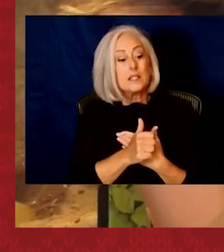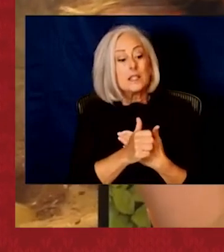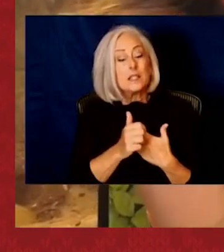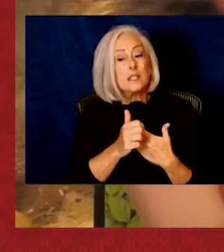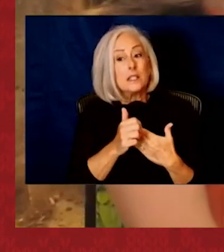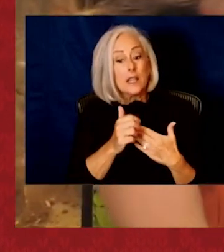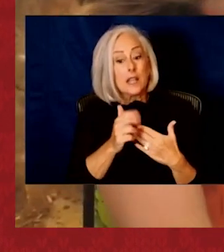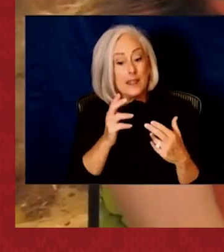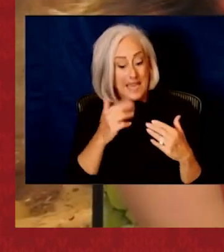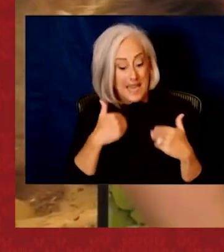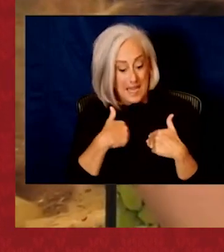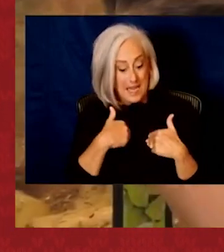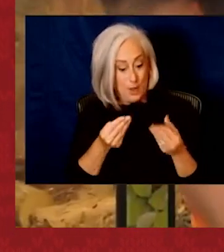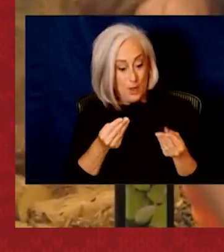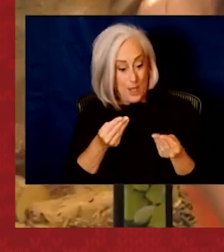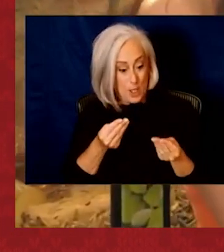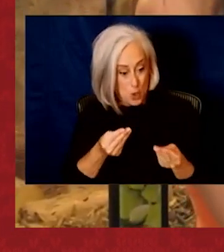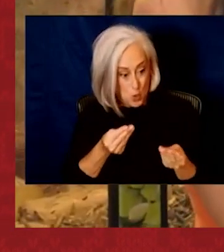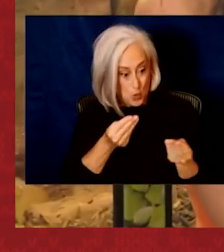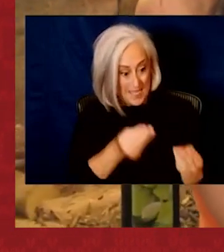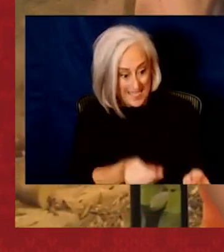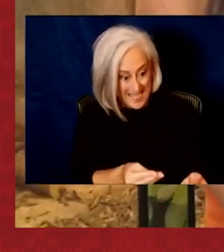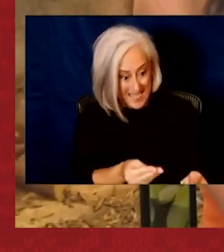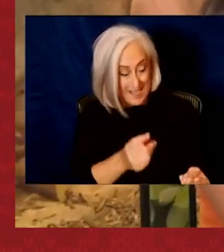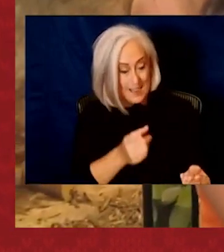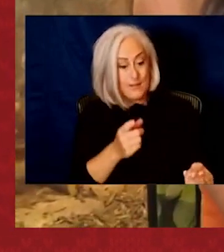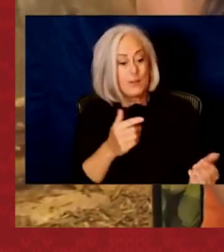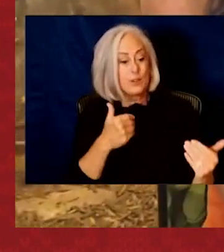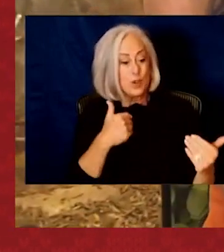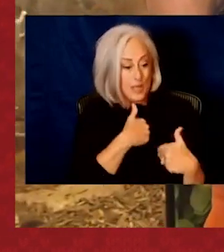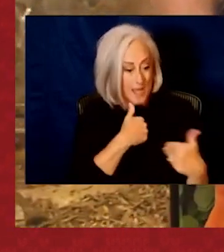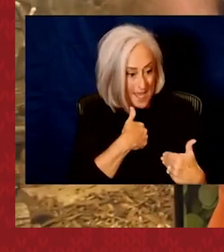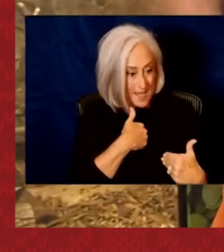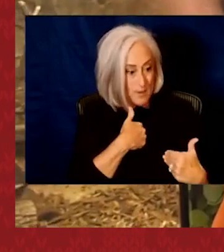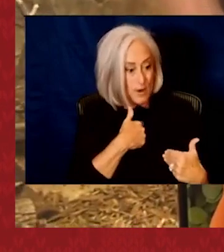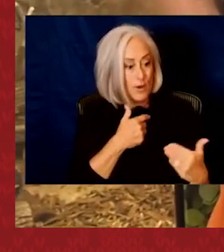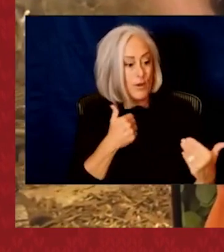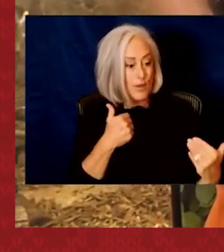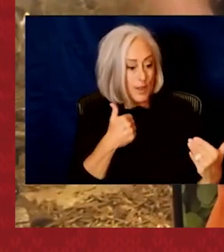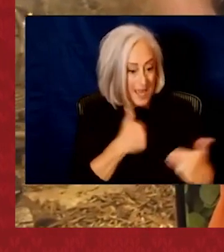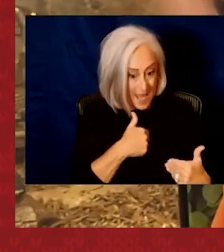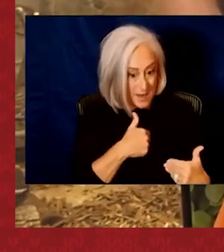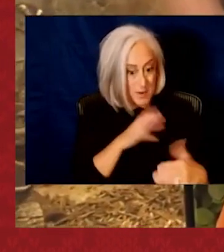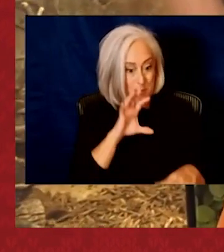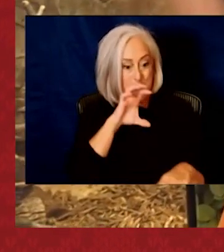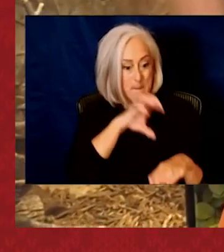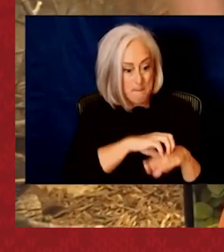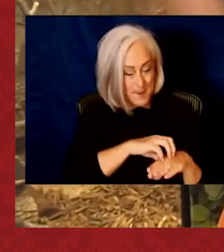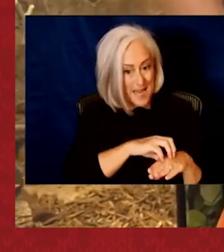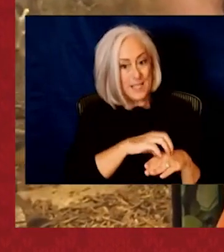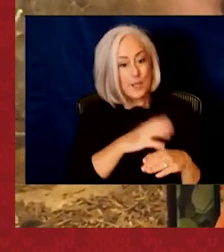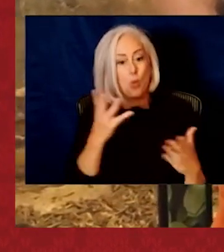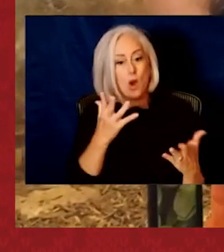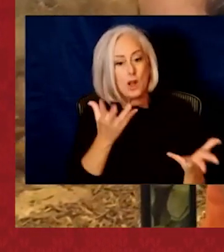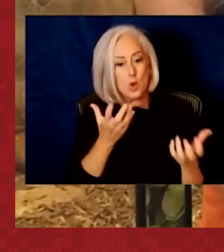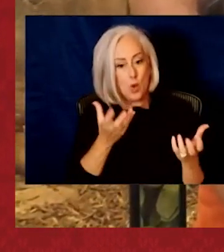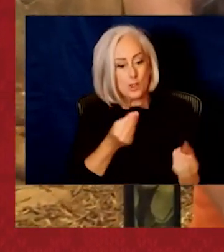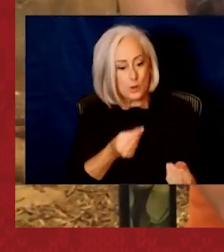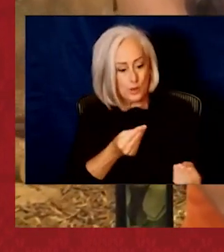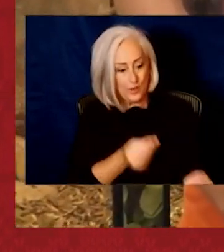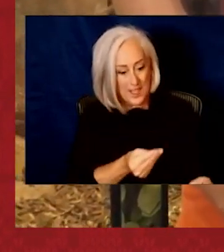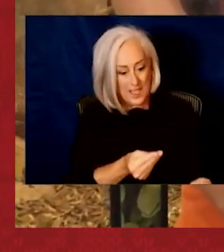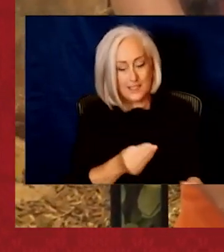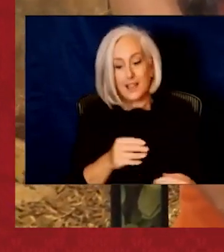So if you put a rat in with them, rats have teeth too. So it's possible that they could bite the snakes.